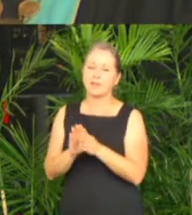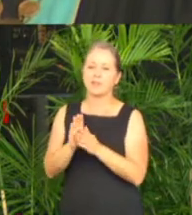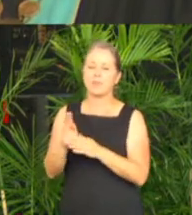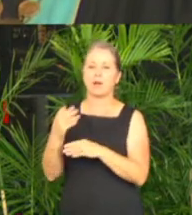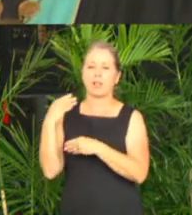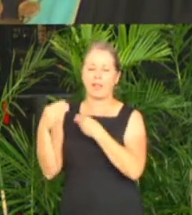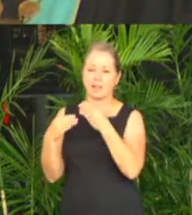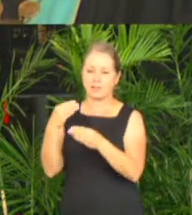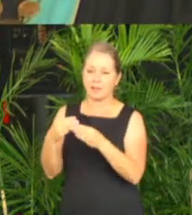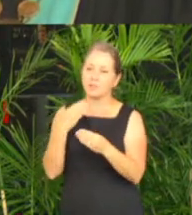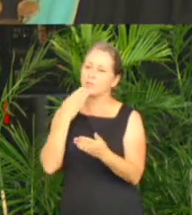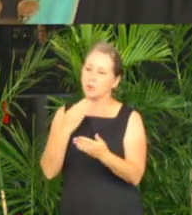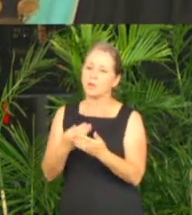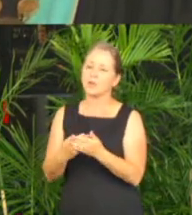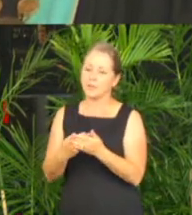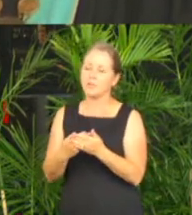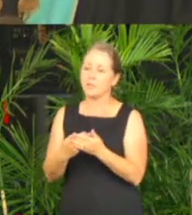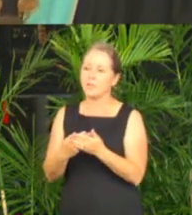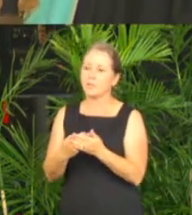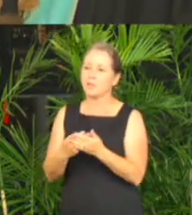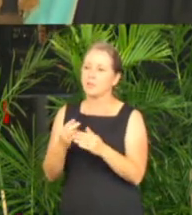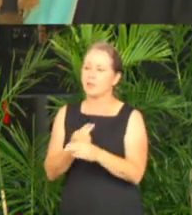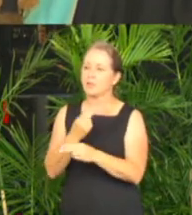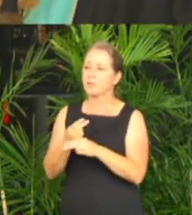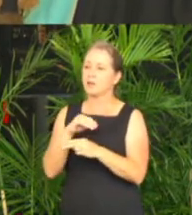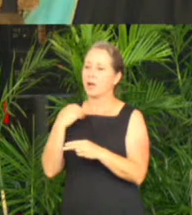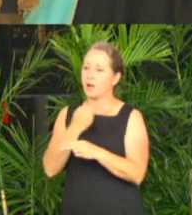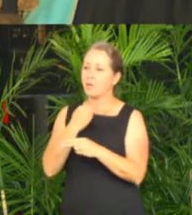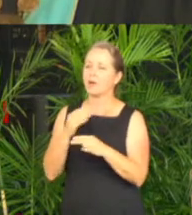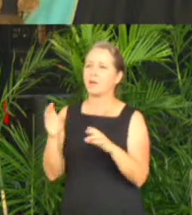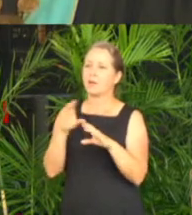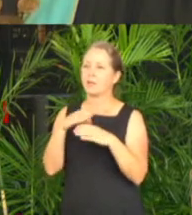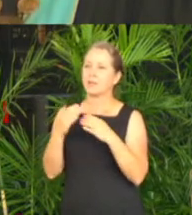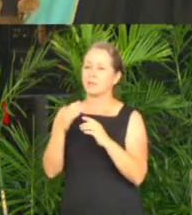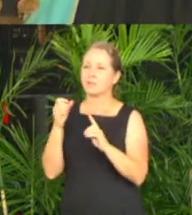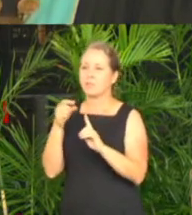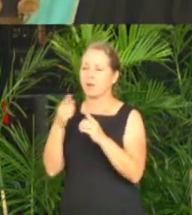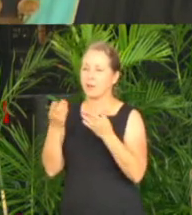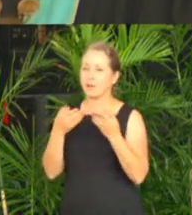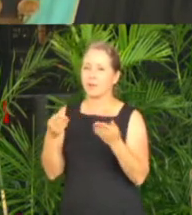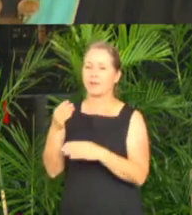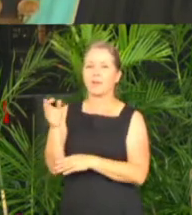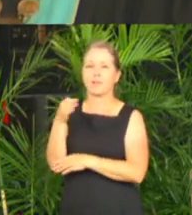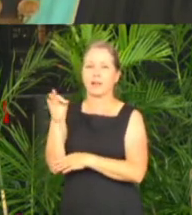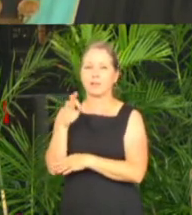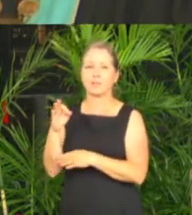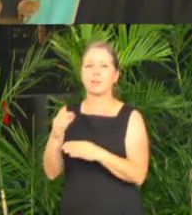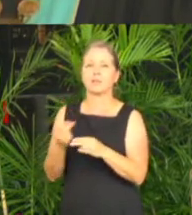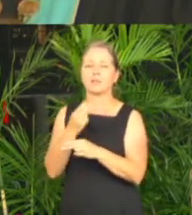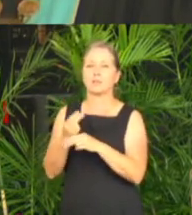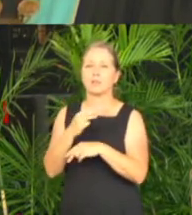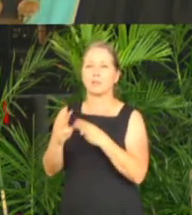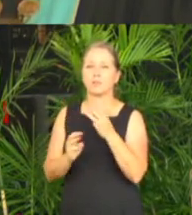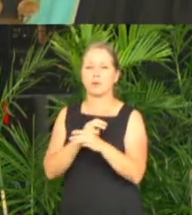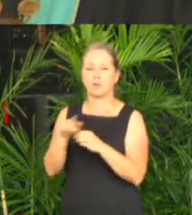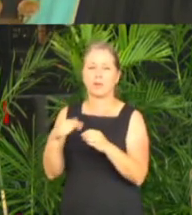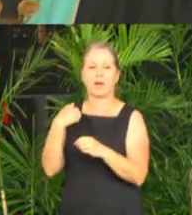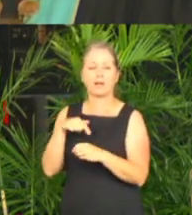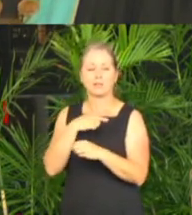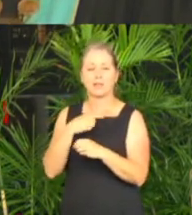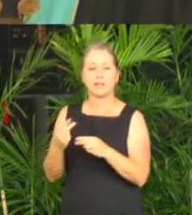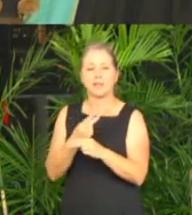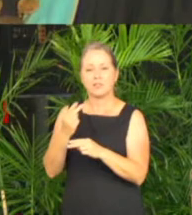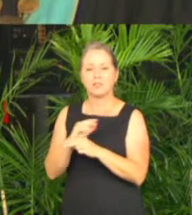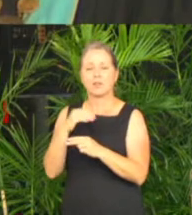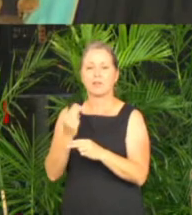legacy for good by utilizing our passion sparked by Flagler to be applied in the world around us and to